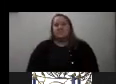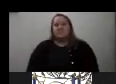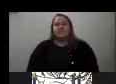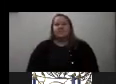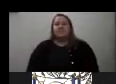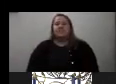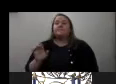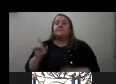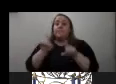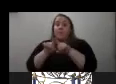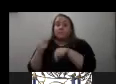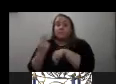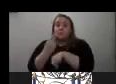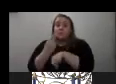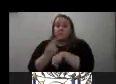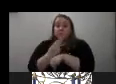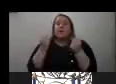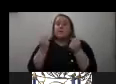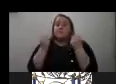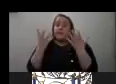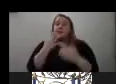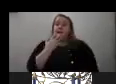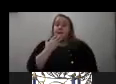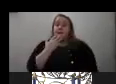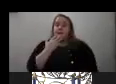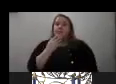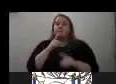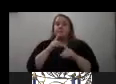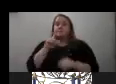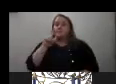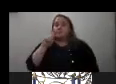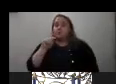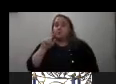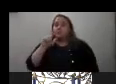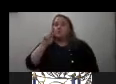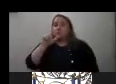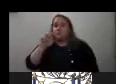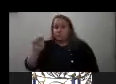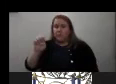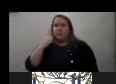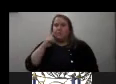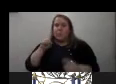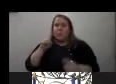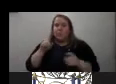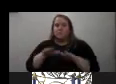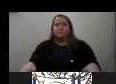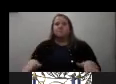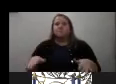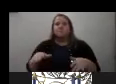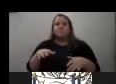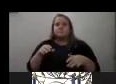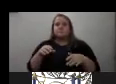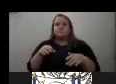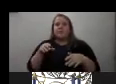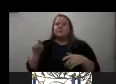She also used multiple colors of tulle in her tutus and in the tutu skirts. She